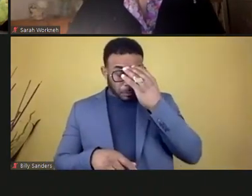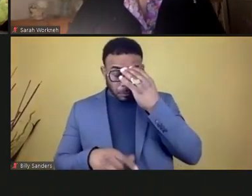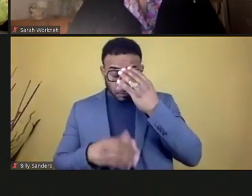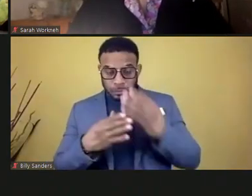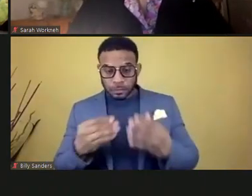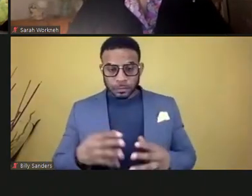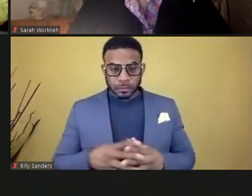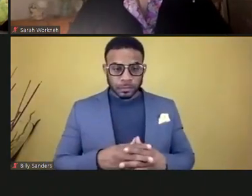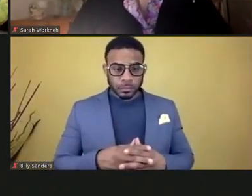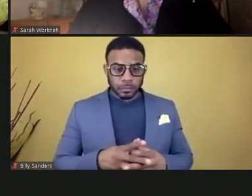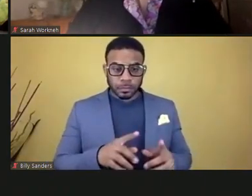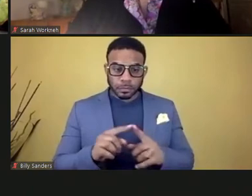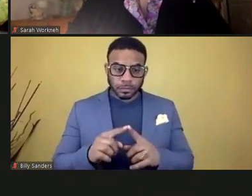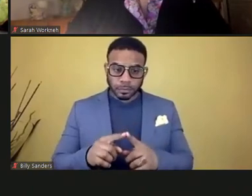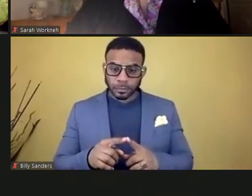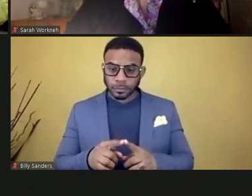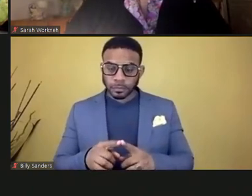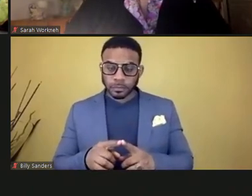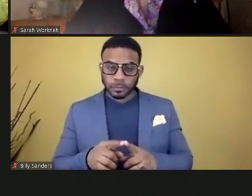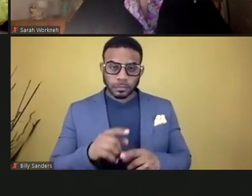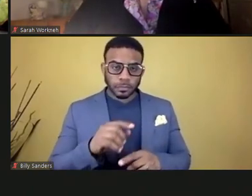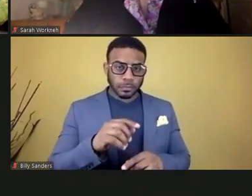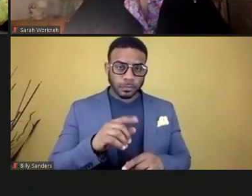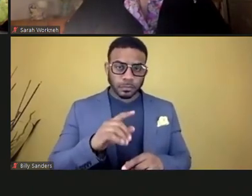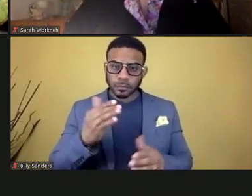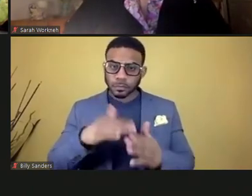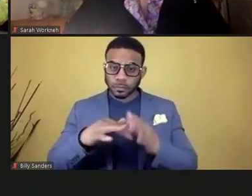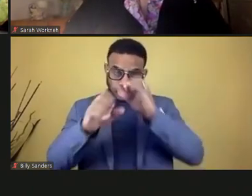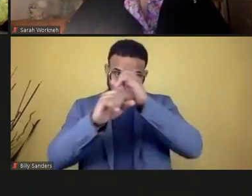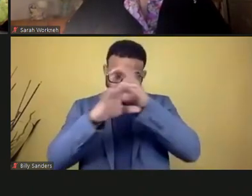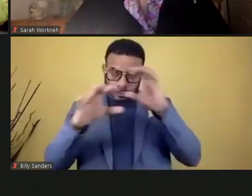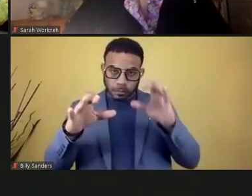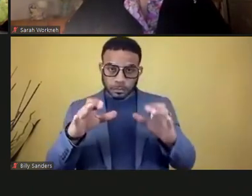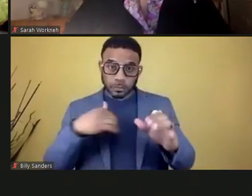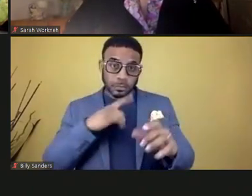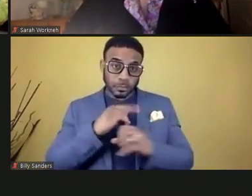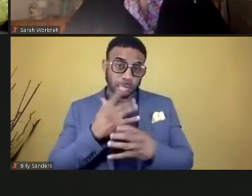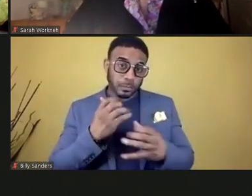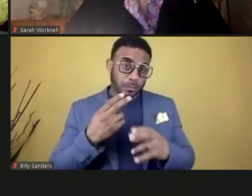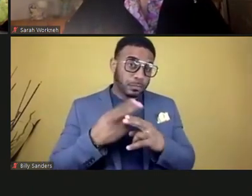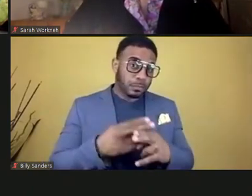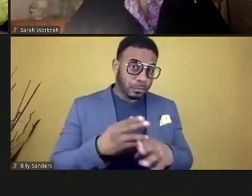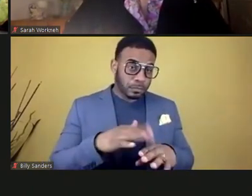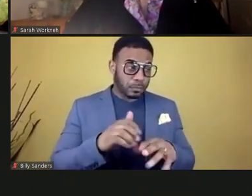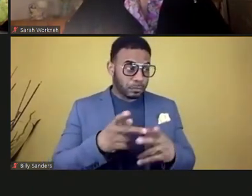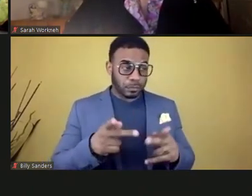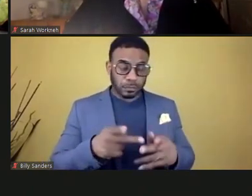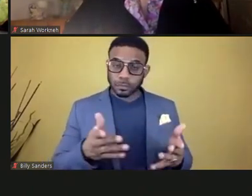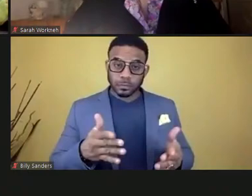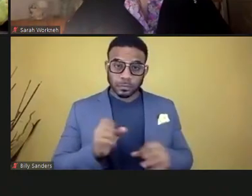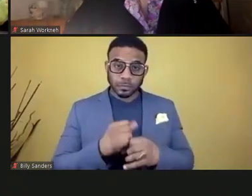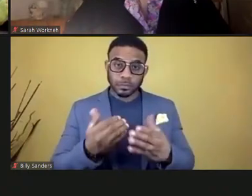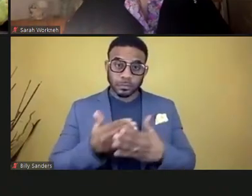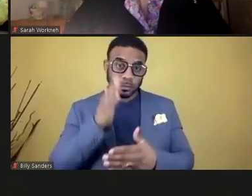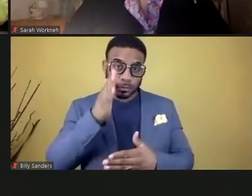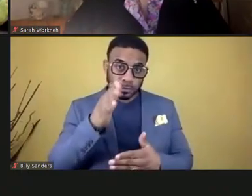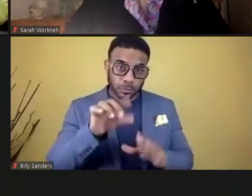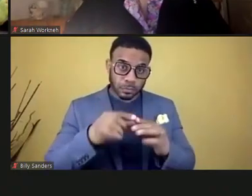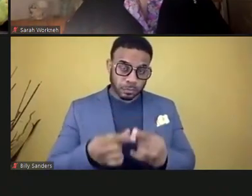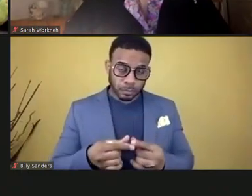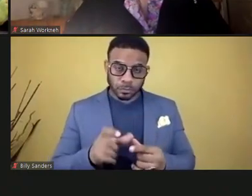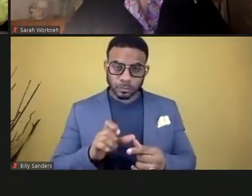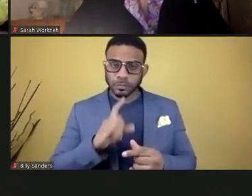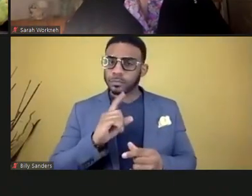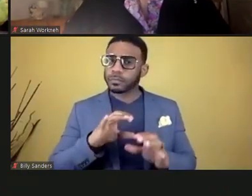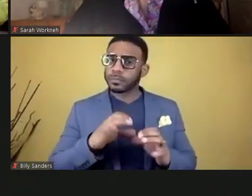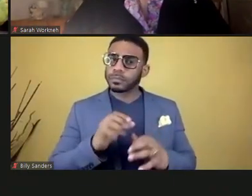And also, you know, radically re-envisioning, you know, I really want to call into the space the Creating New Futures group, which is